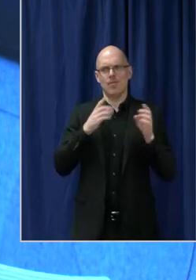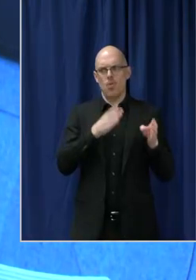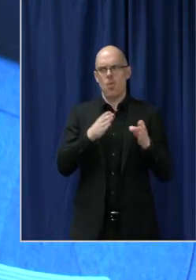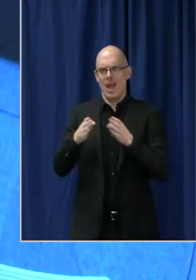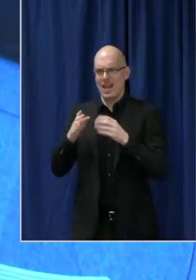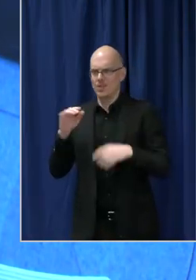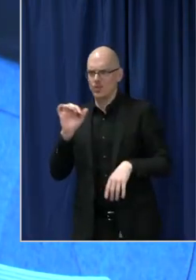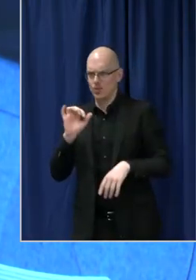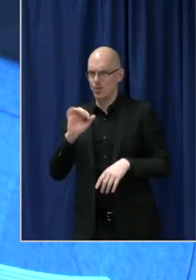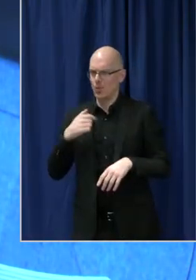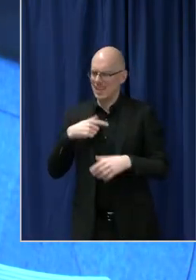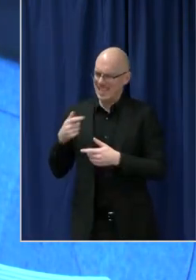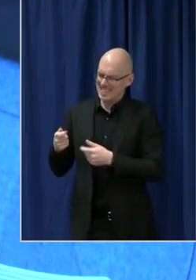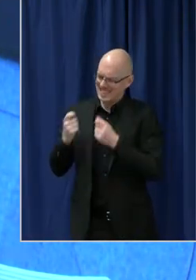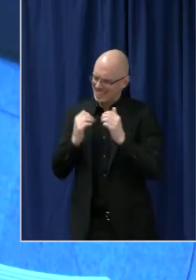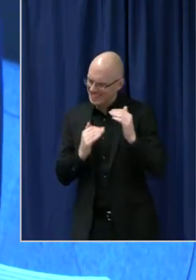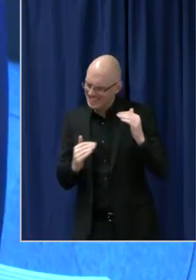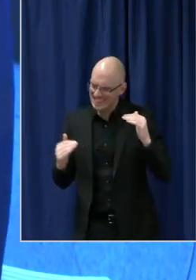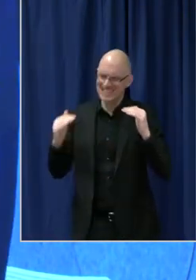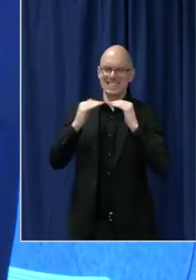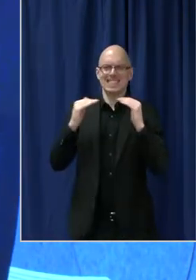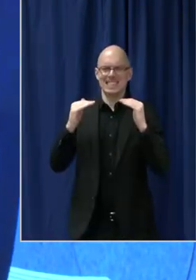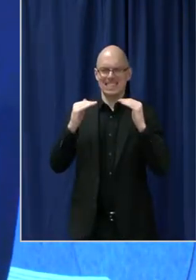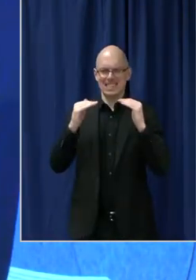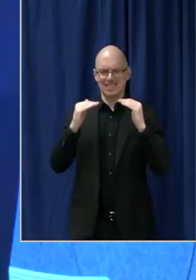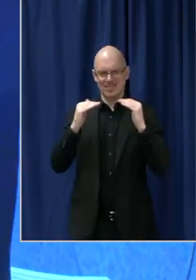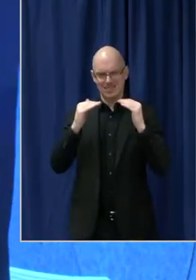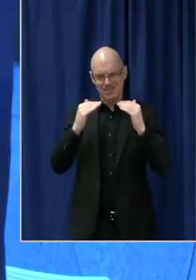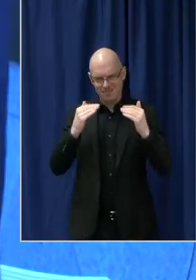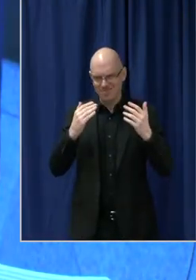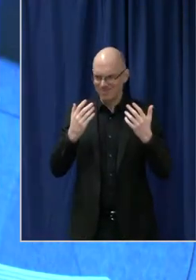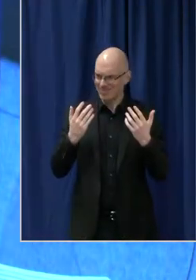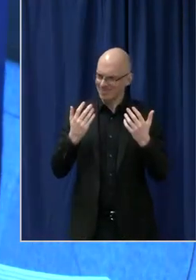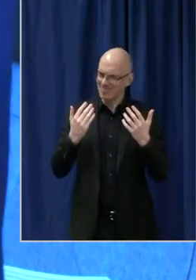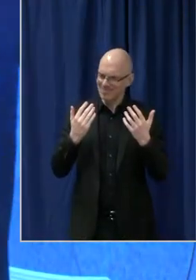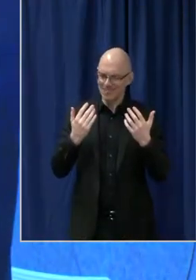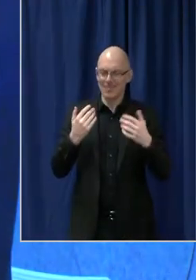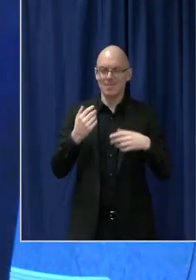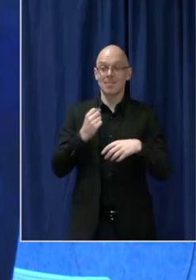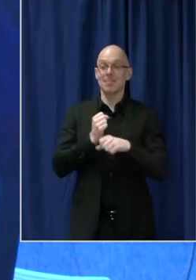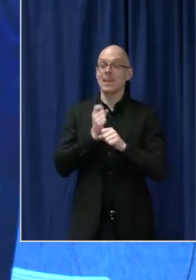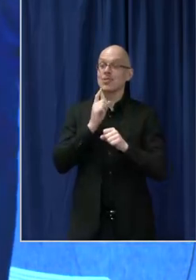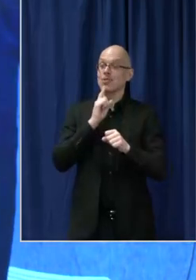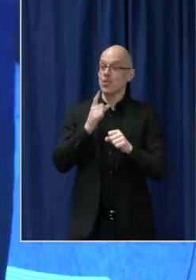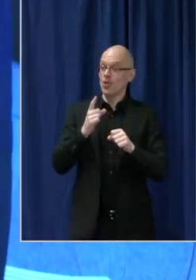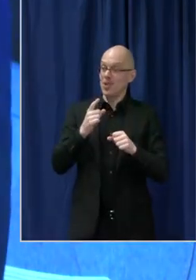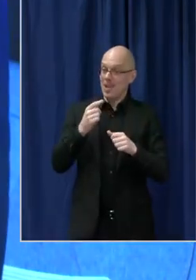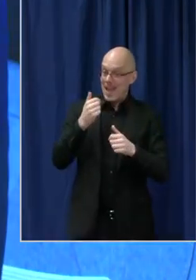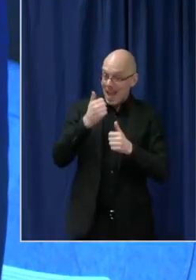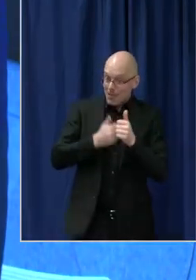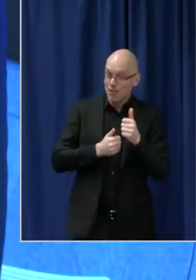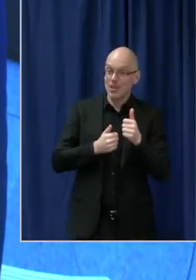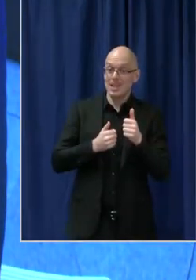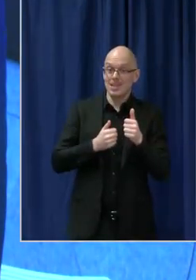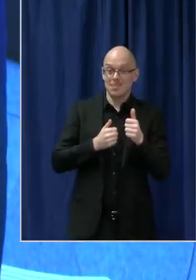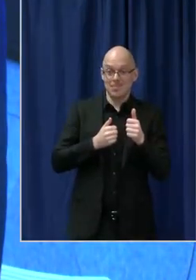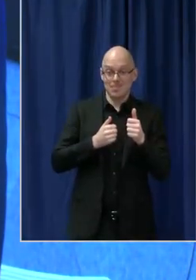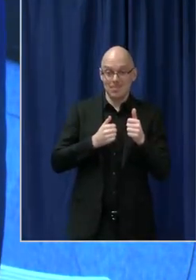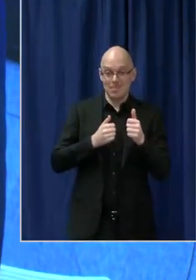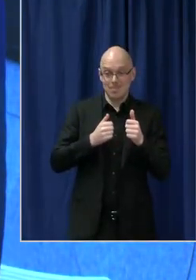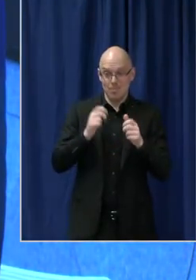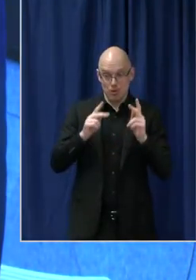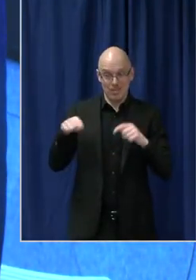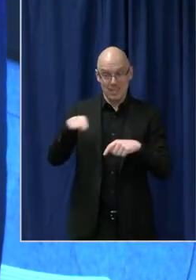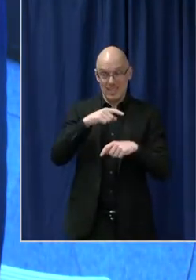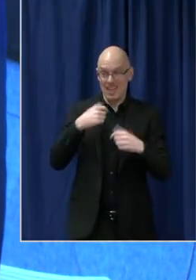it, technology can help bridge the divide and make sure that every single person has a fair